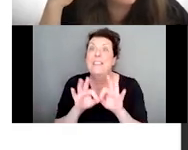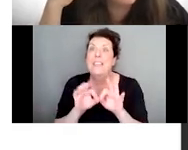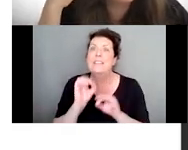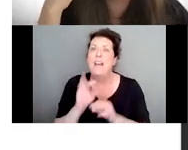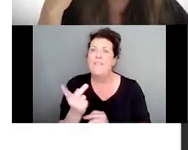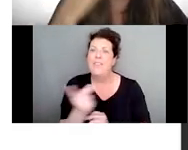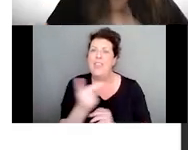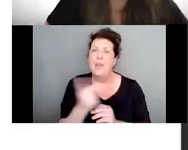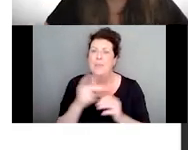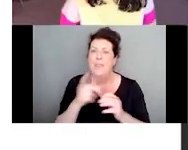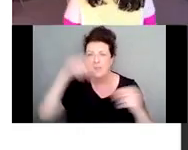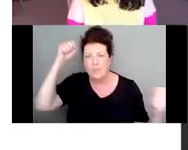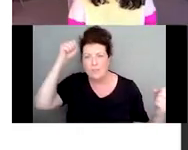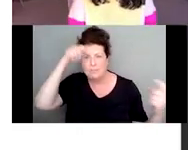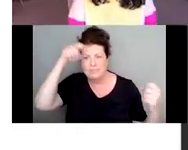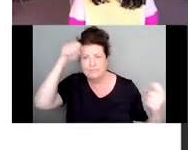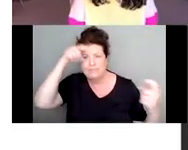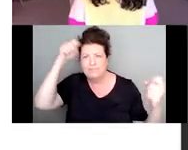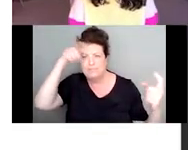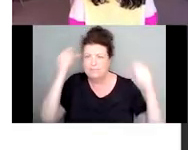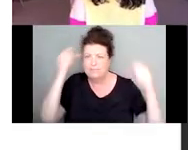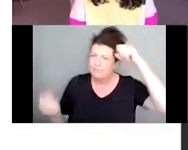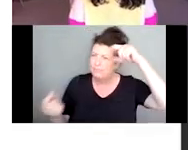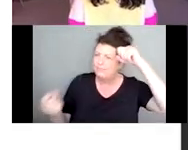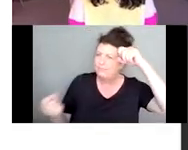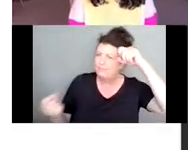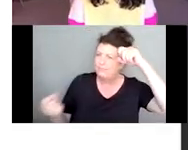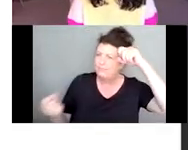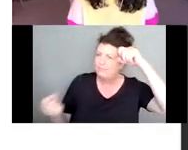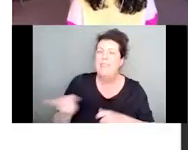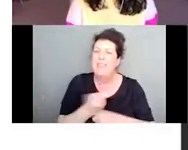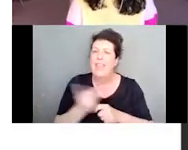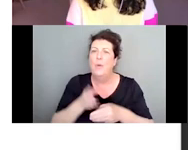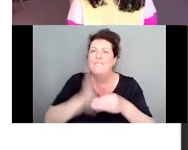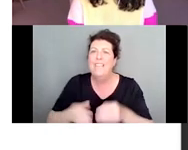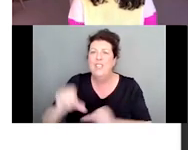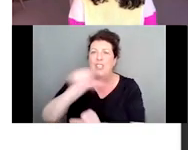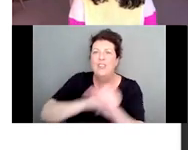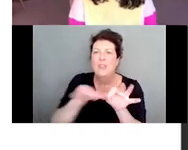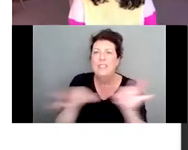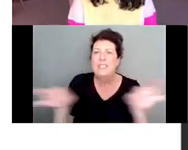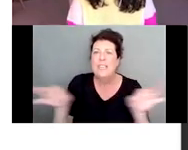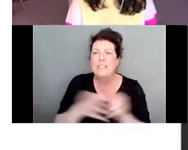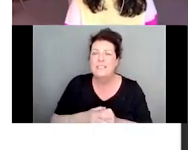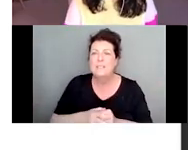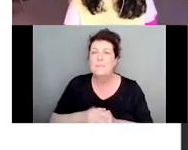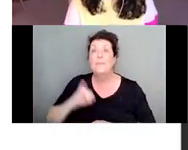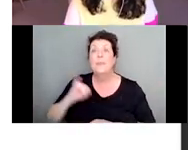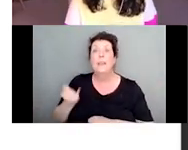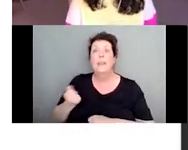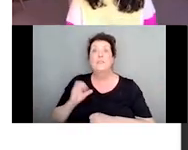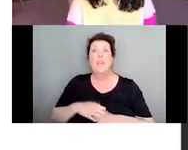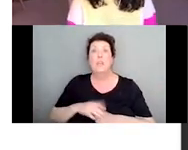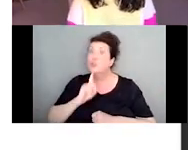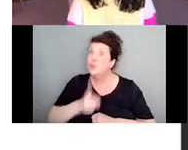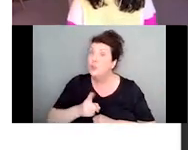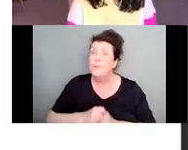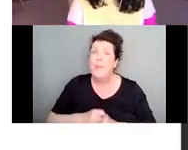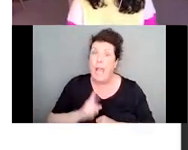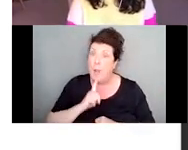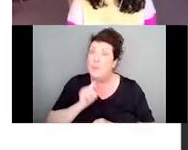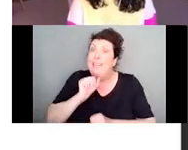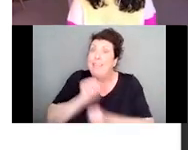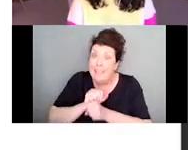sentences. Yeah. I mean, I was really going for like a literal rhythm, you know, like that, like the patter of these